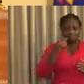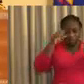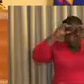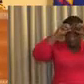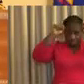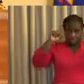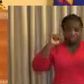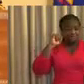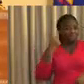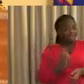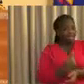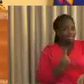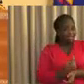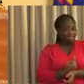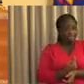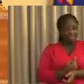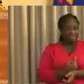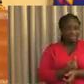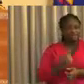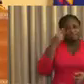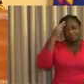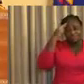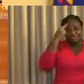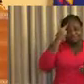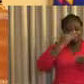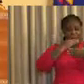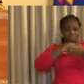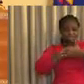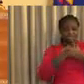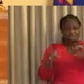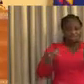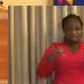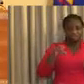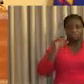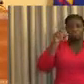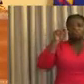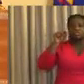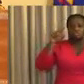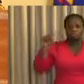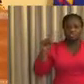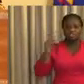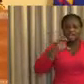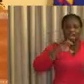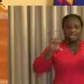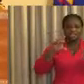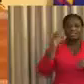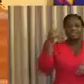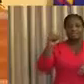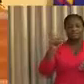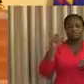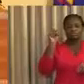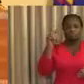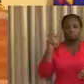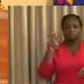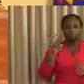Republic under the Imposition of Restrictions Act, 2020 Act 1012, restrictions